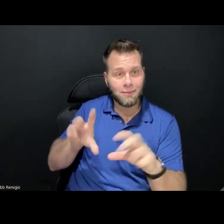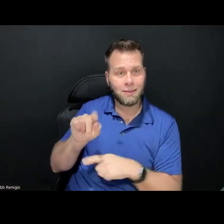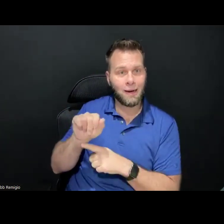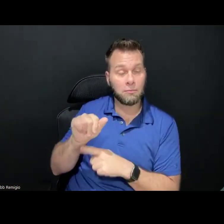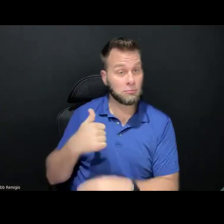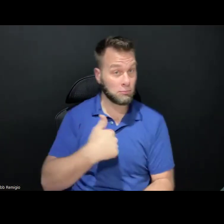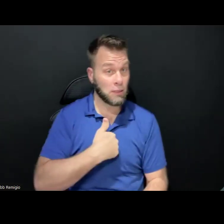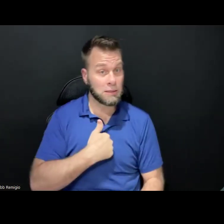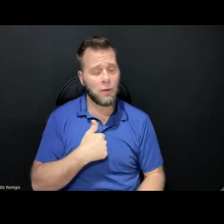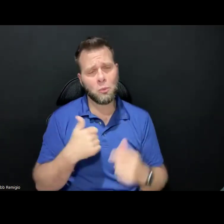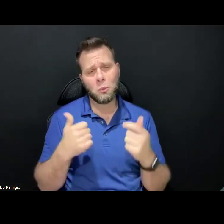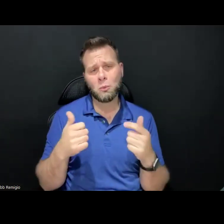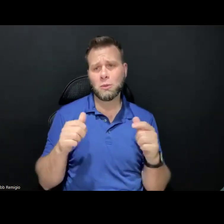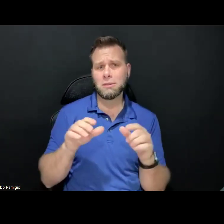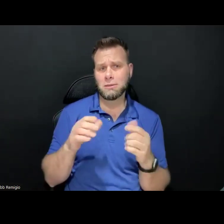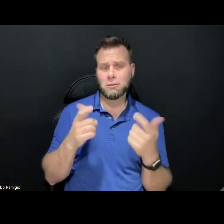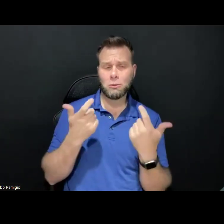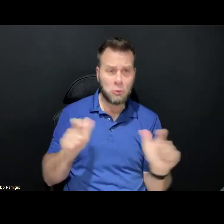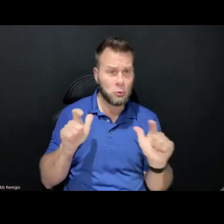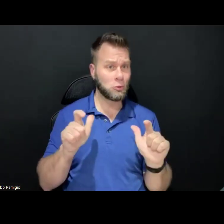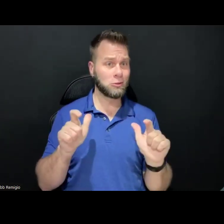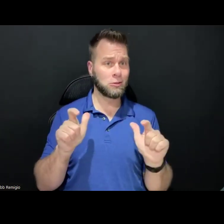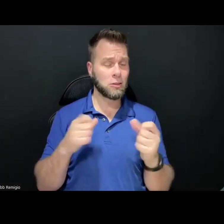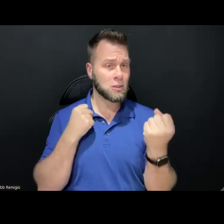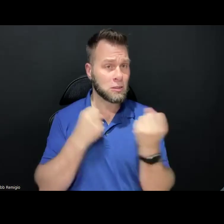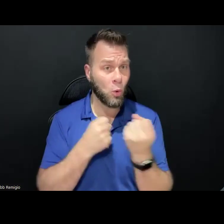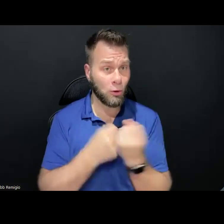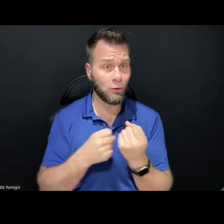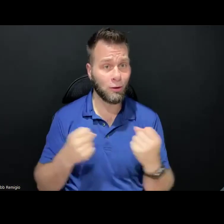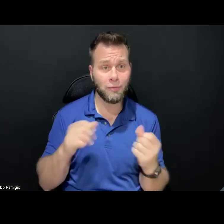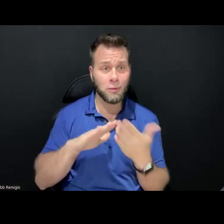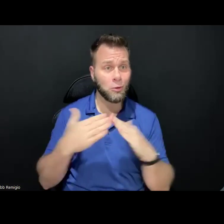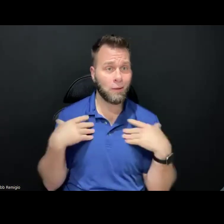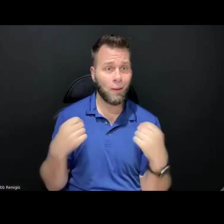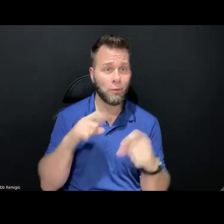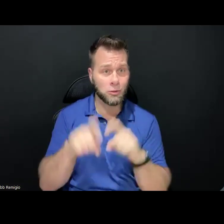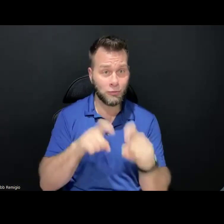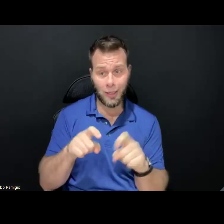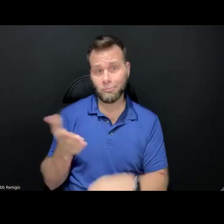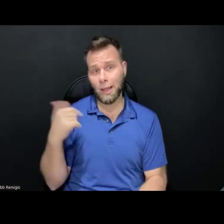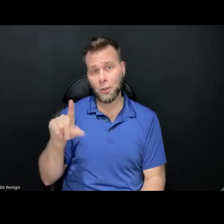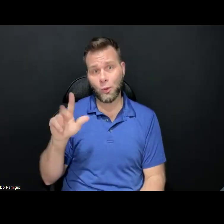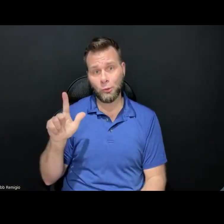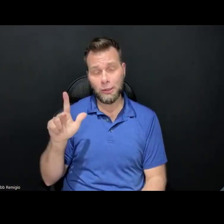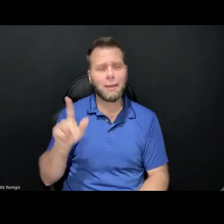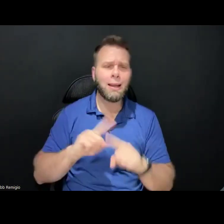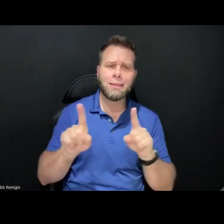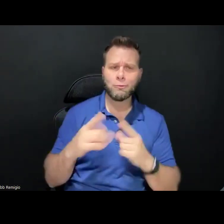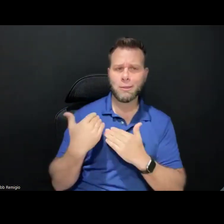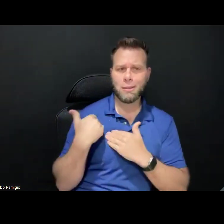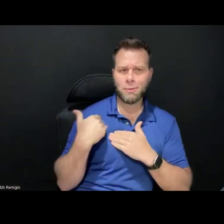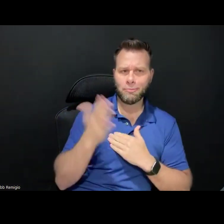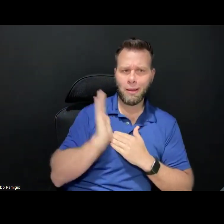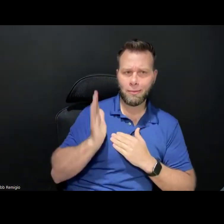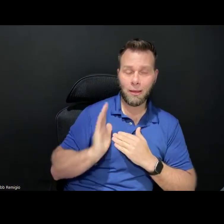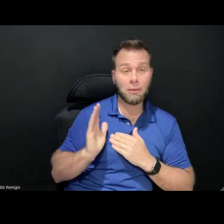big supporter of the Community Health Equity Survey when it came out in 2023. And in my role then at a different foundation was